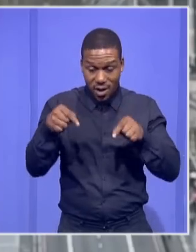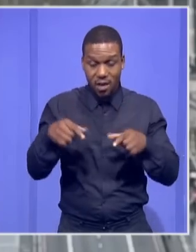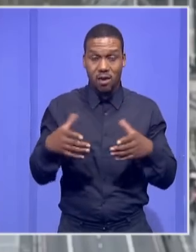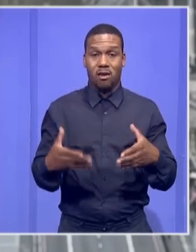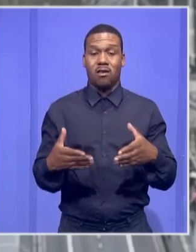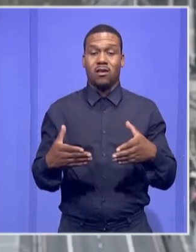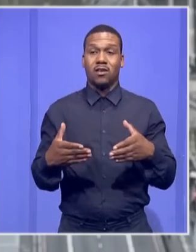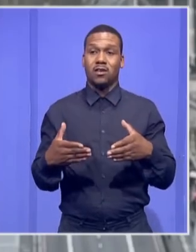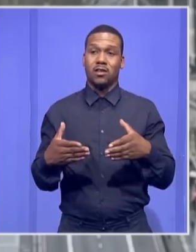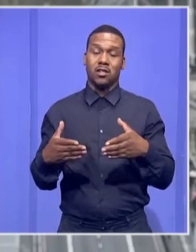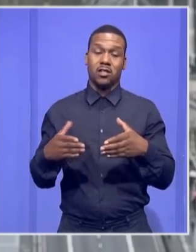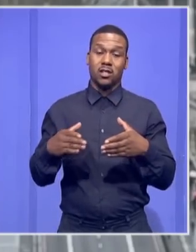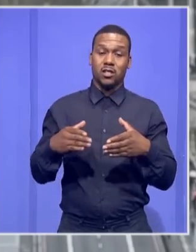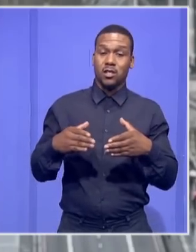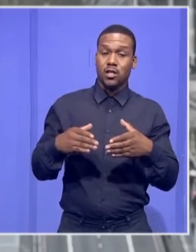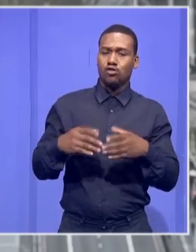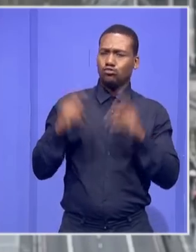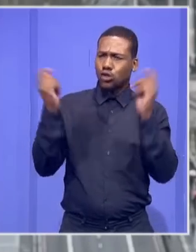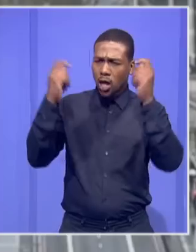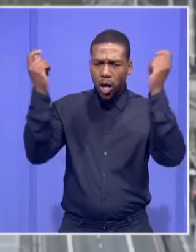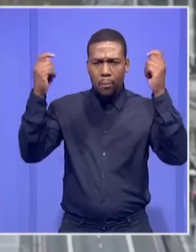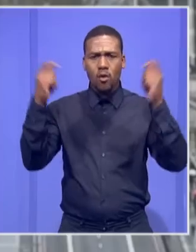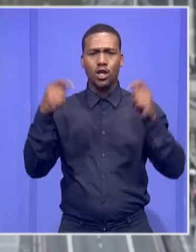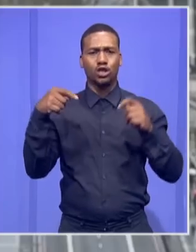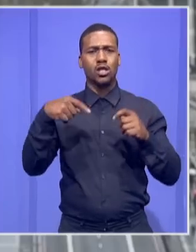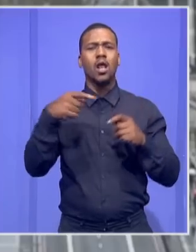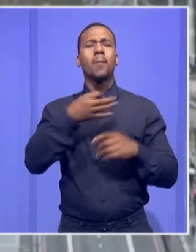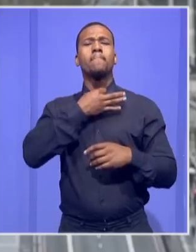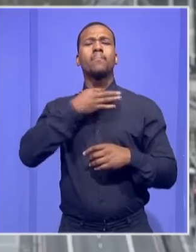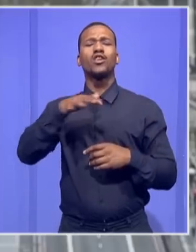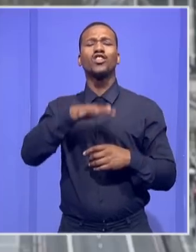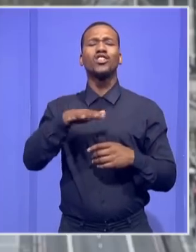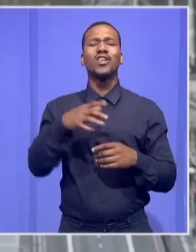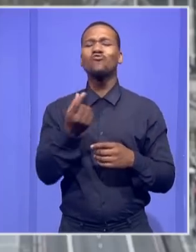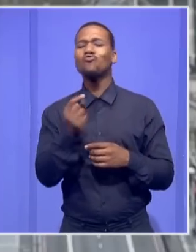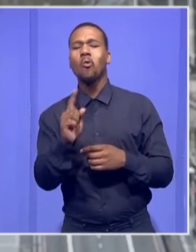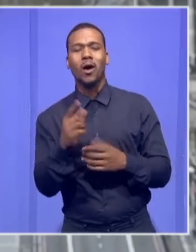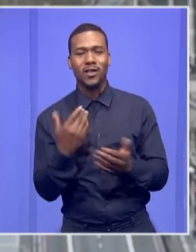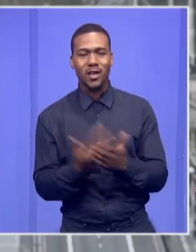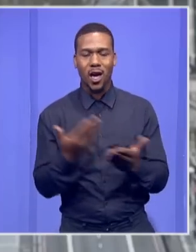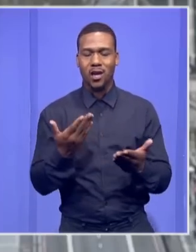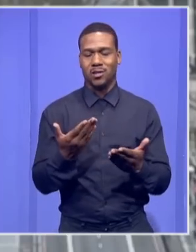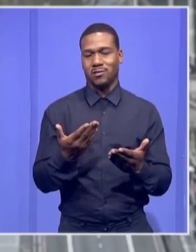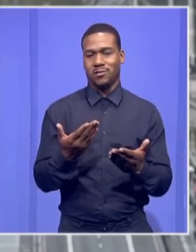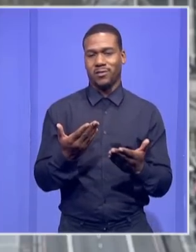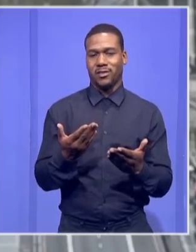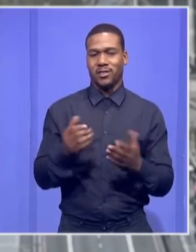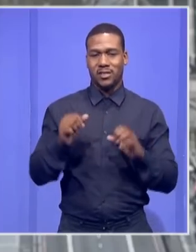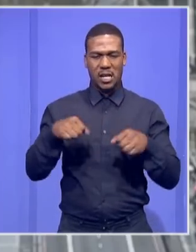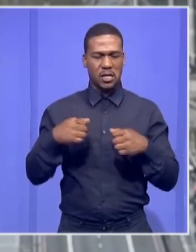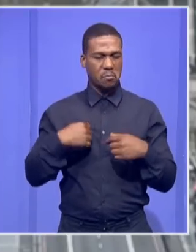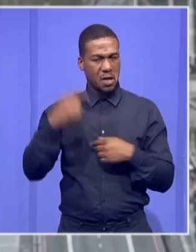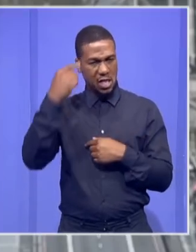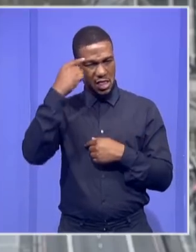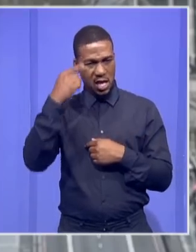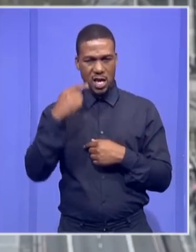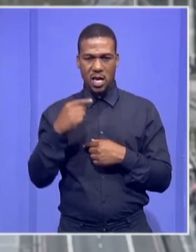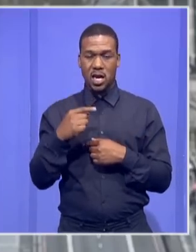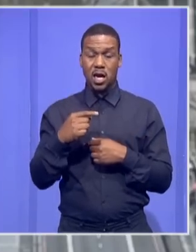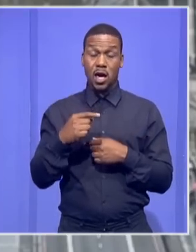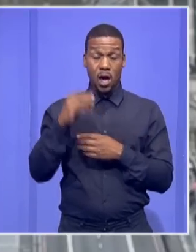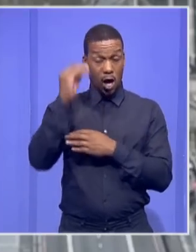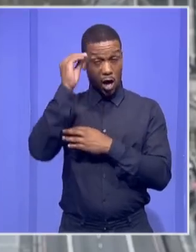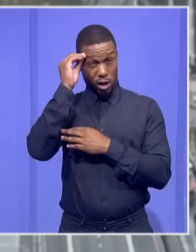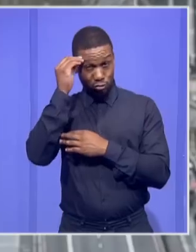celebrating what Britain can do when it comes to occasions like this. So I think it's going to be very interesting.